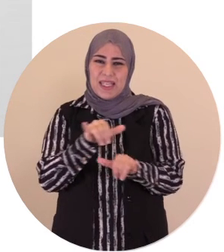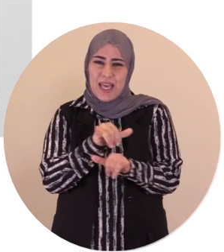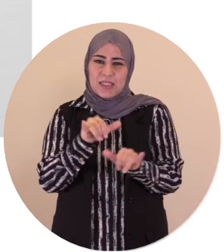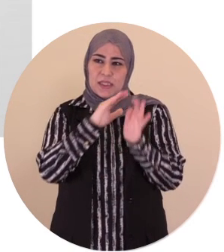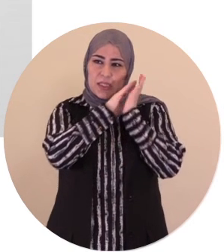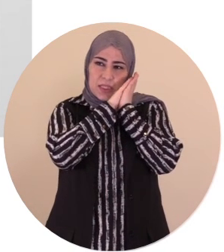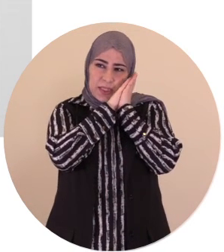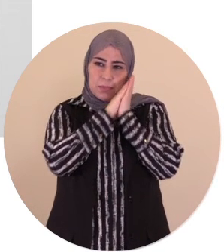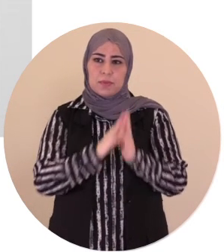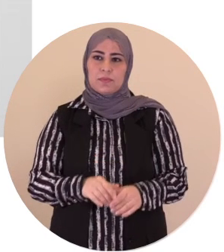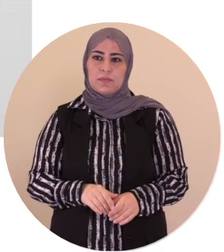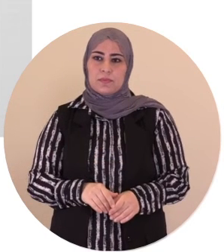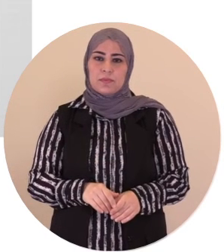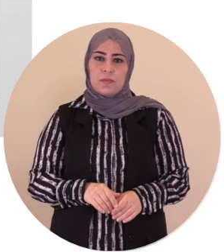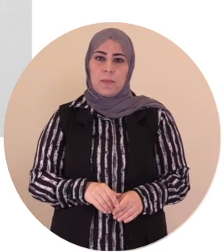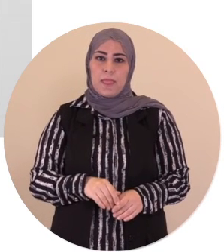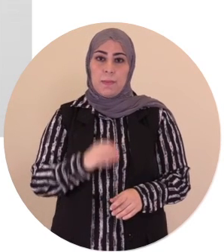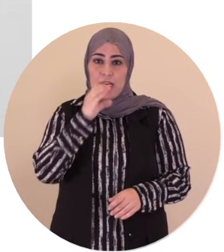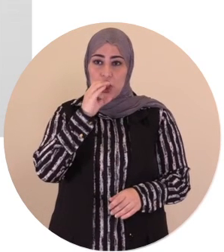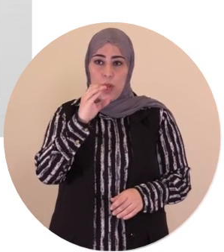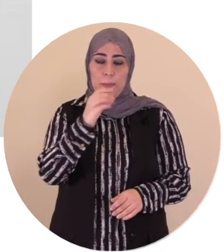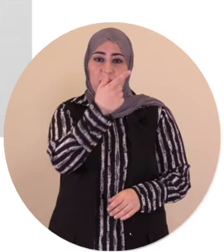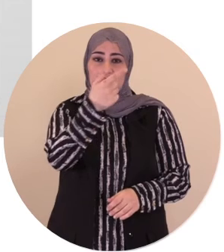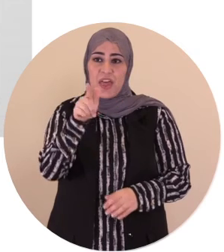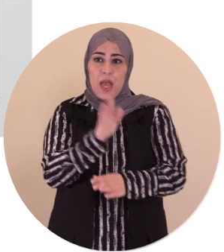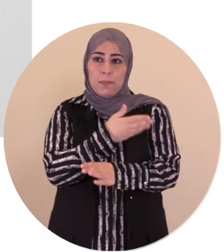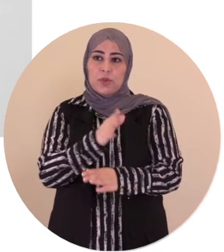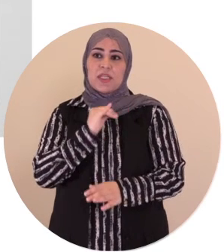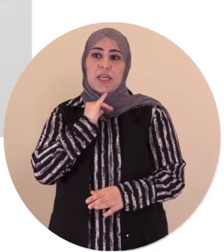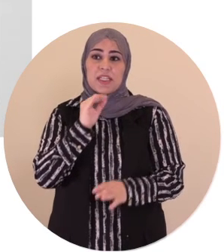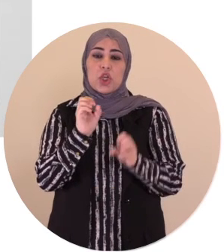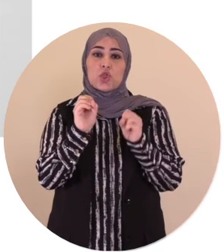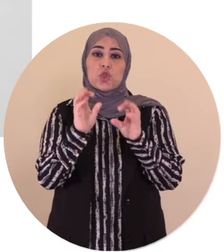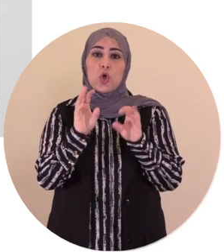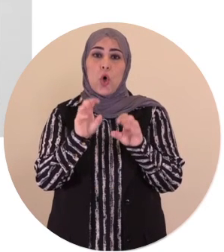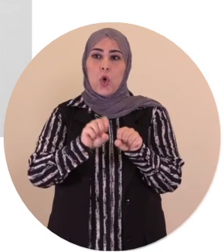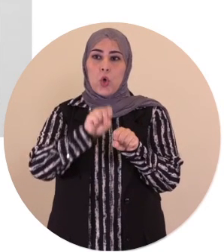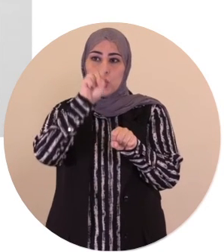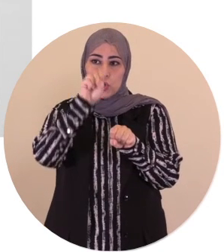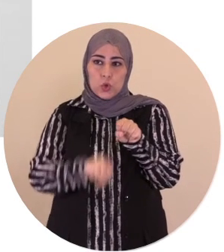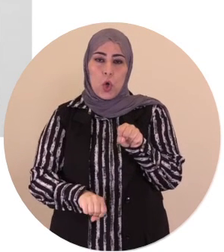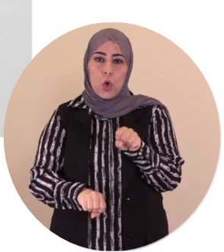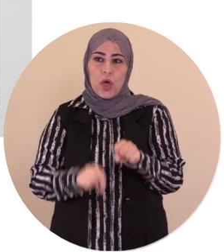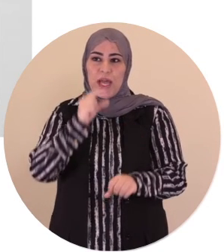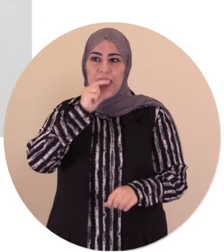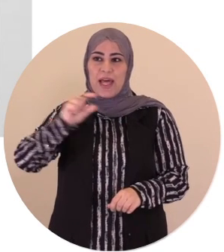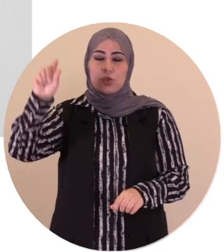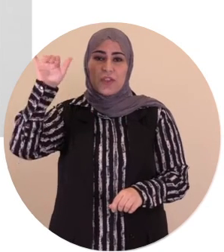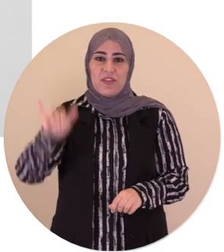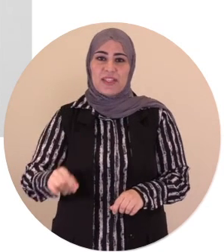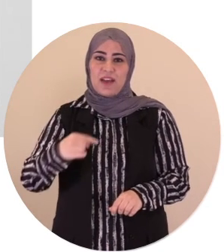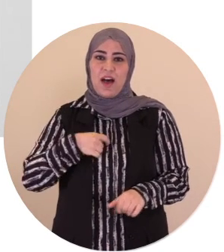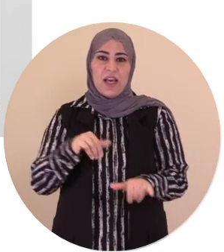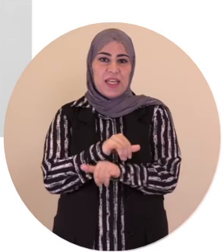The music is so loud. Loud is the adjective. The music is so loud. That? What's the result? I can't